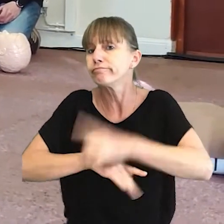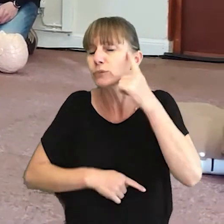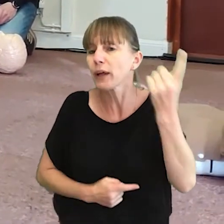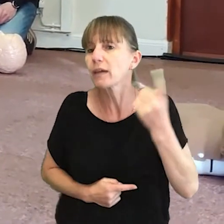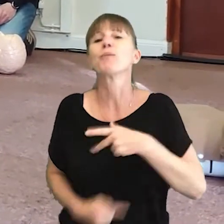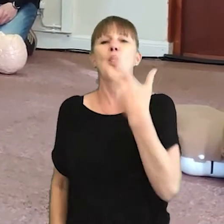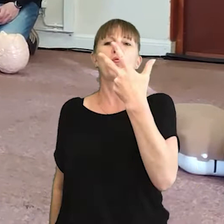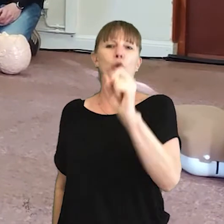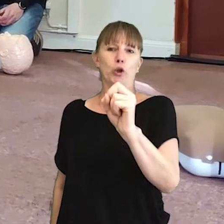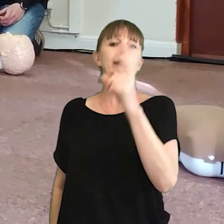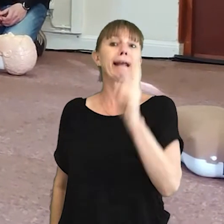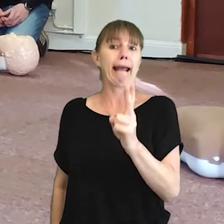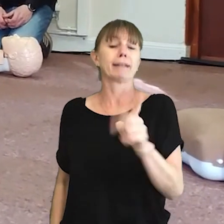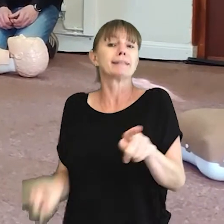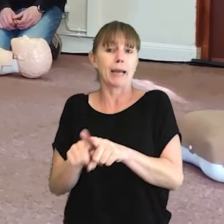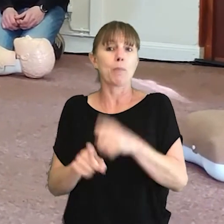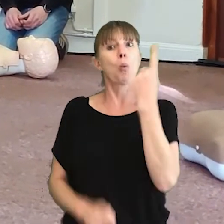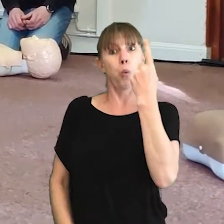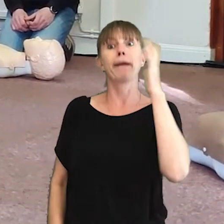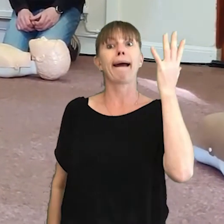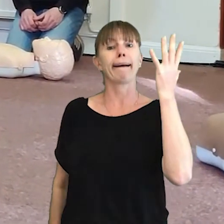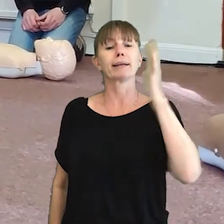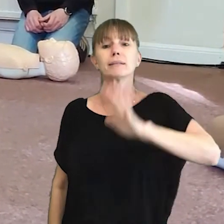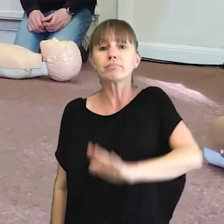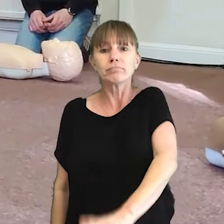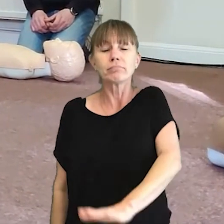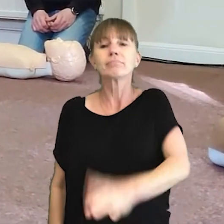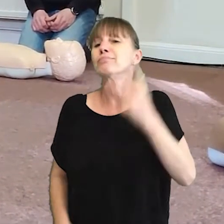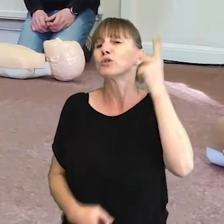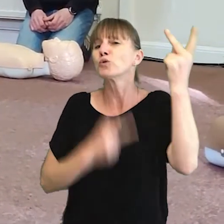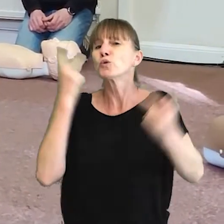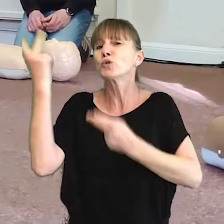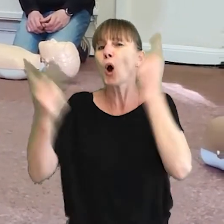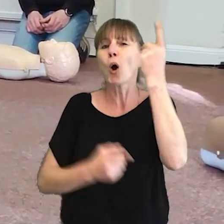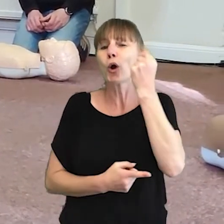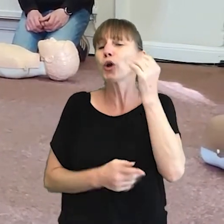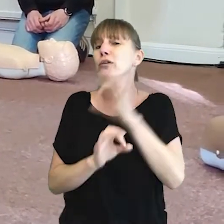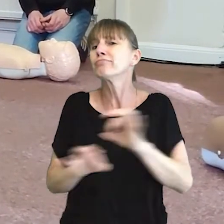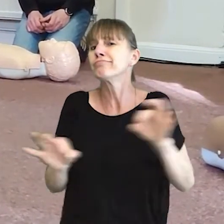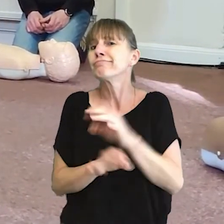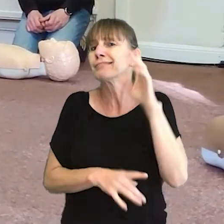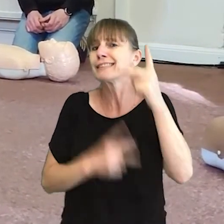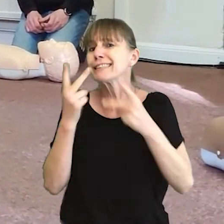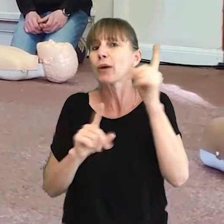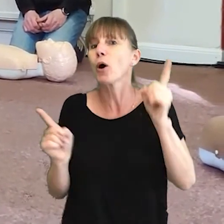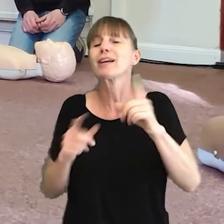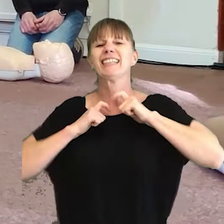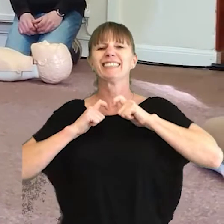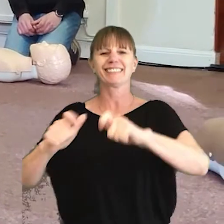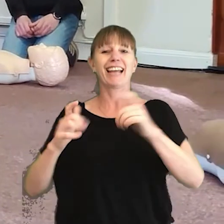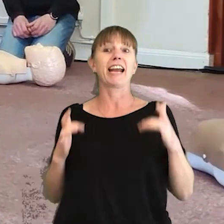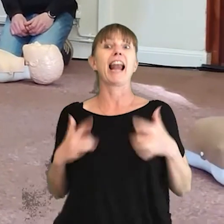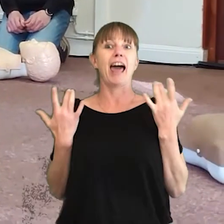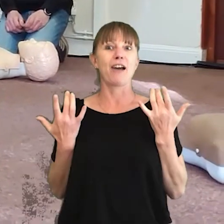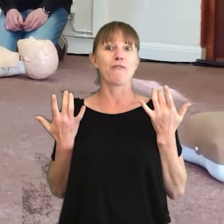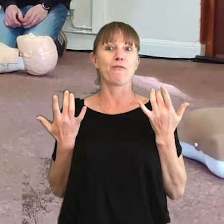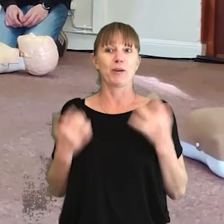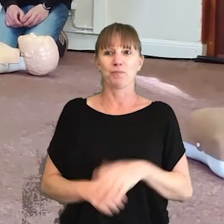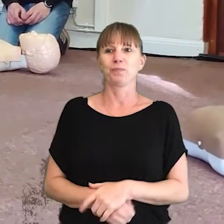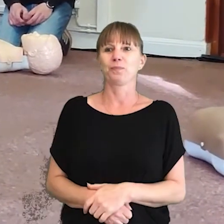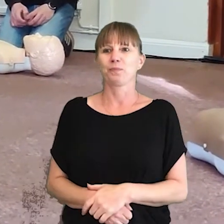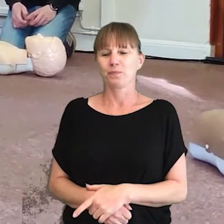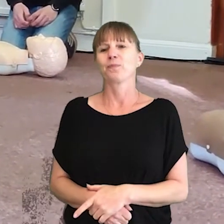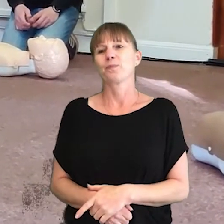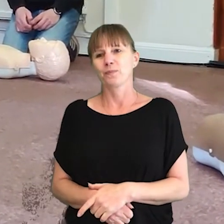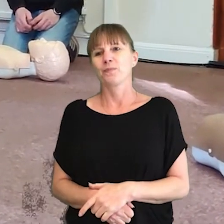30. 30 again. What song could I sing in my head if I wanted to? Staying Alive. 1, 2,